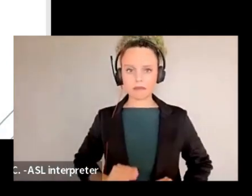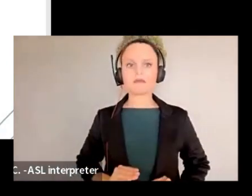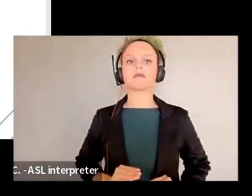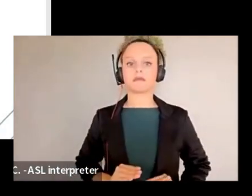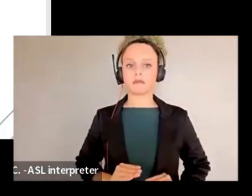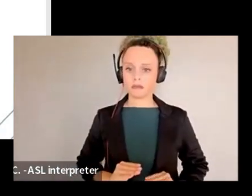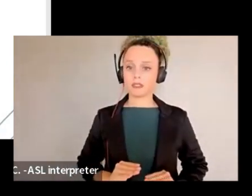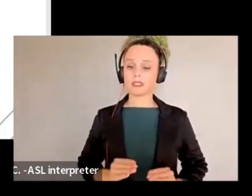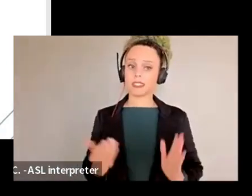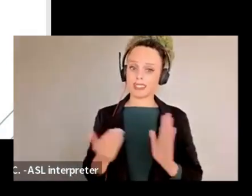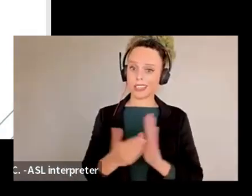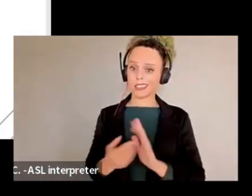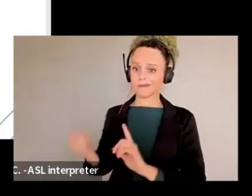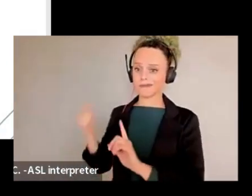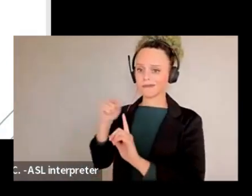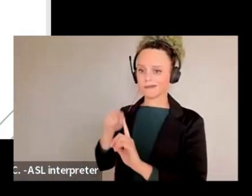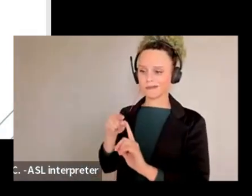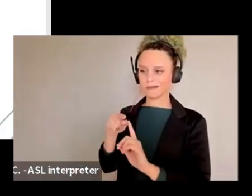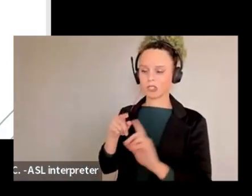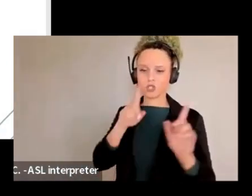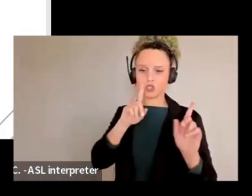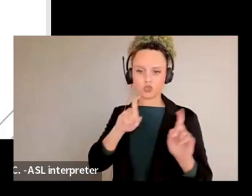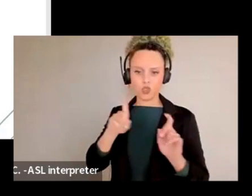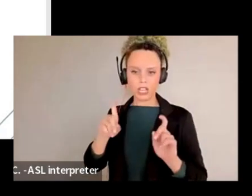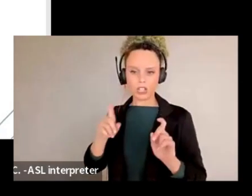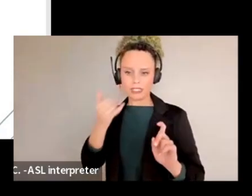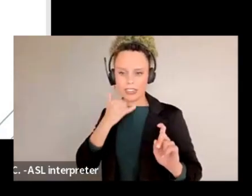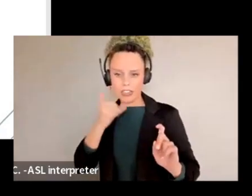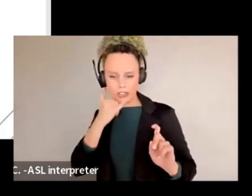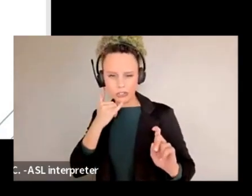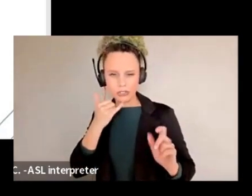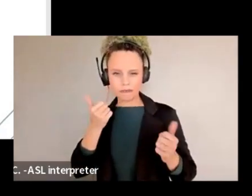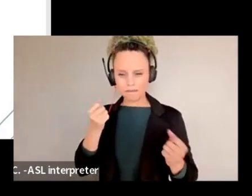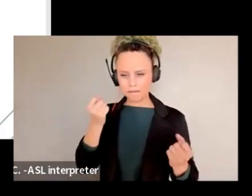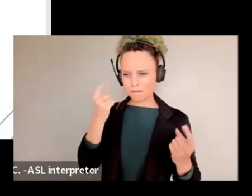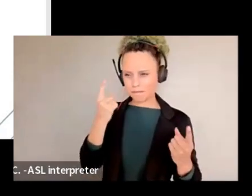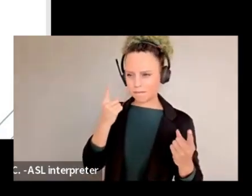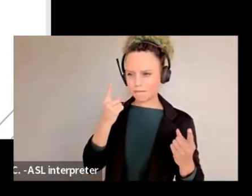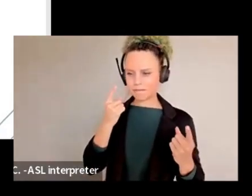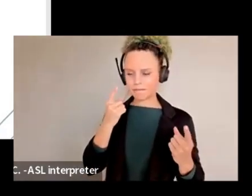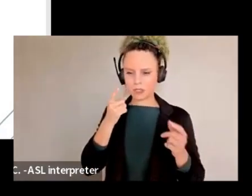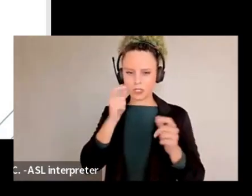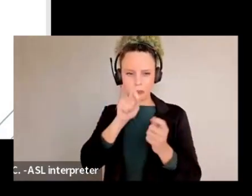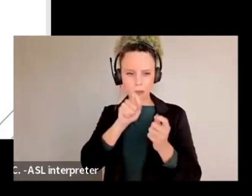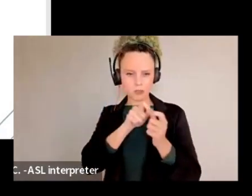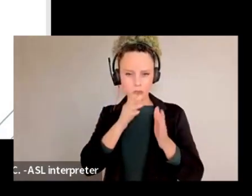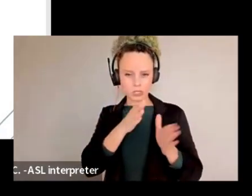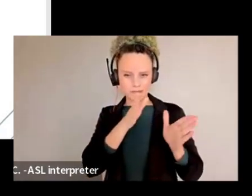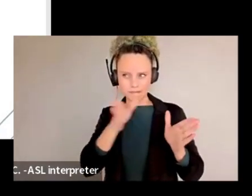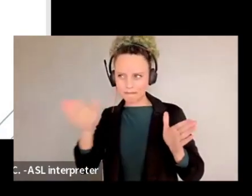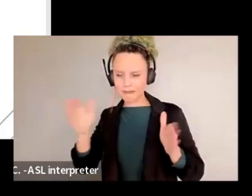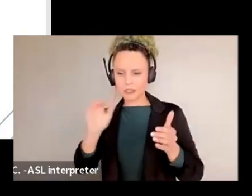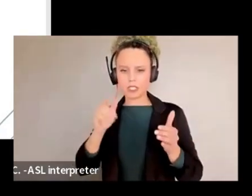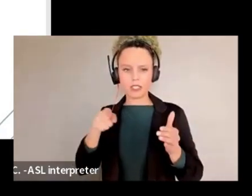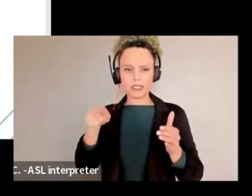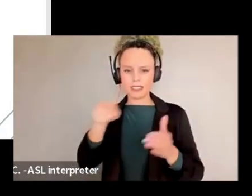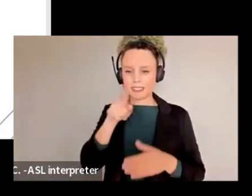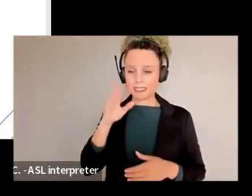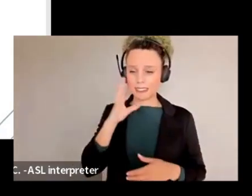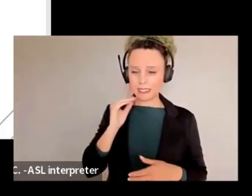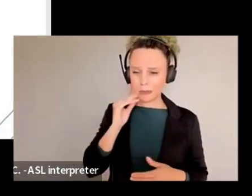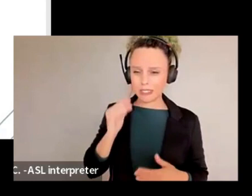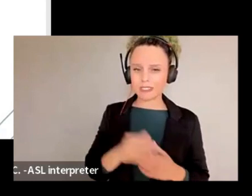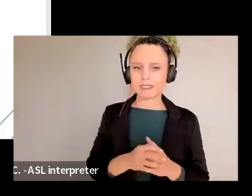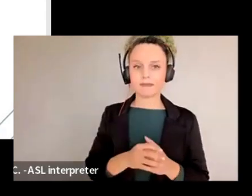of physiologies. And so it goes back to trial and error, understanding